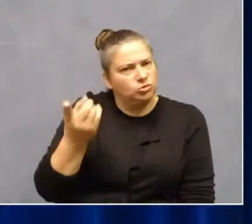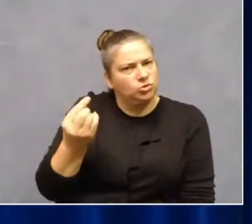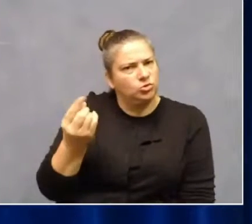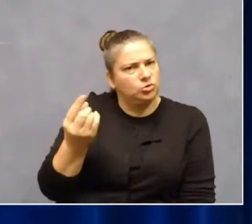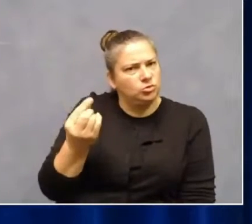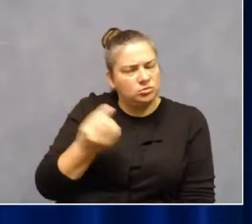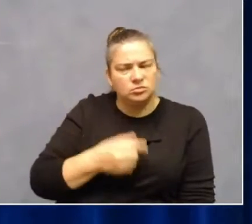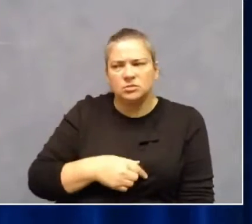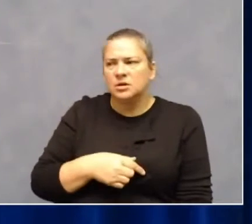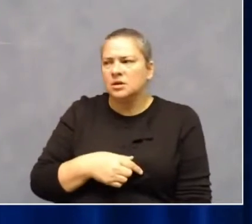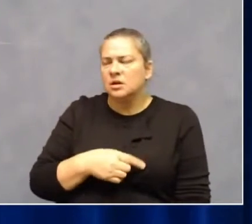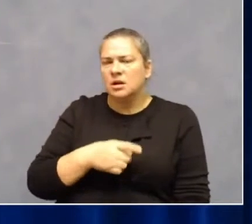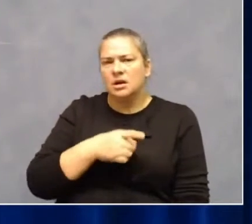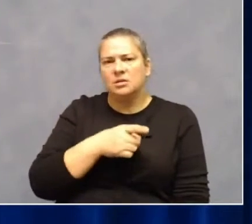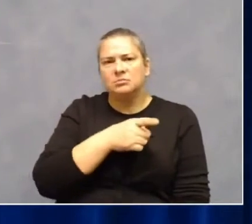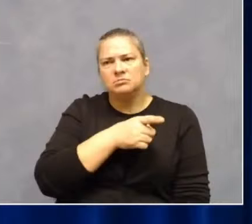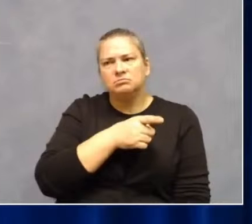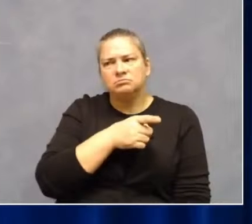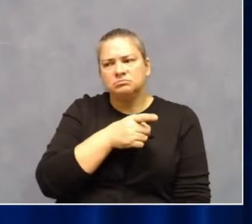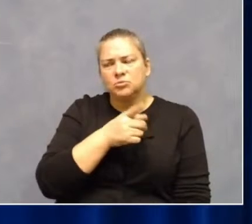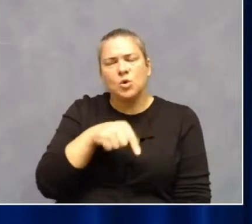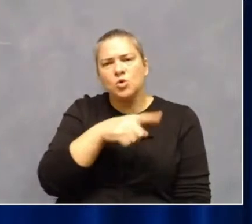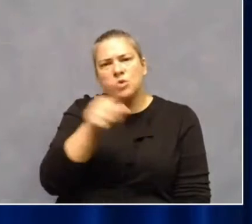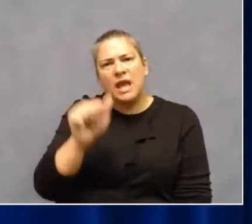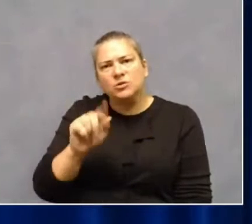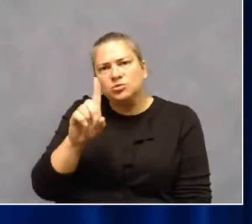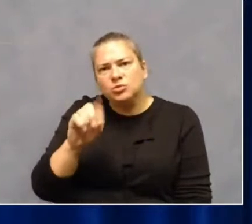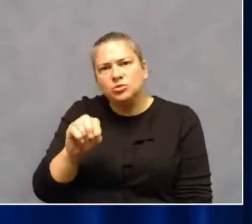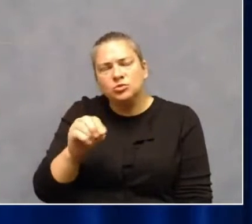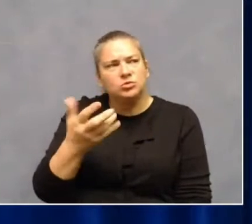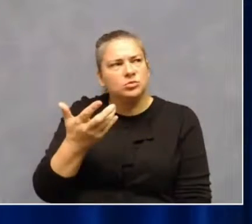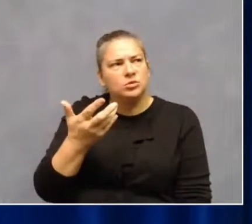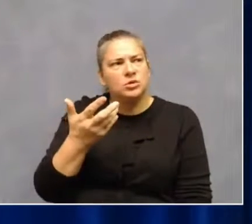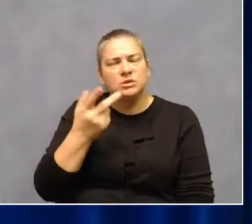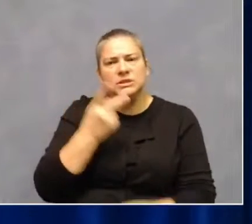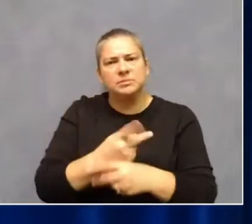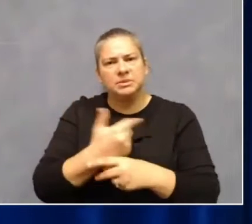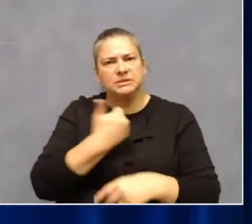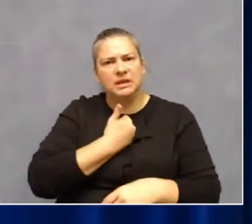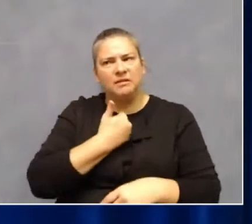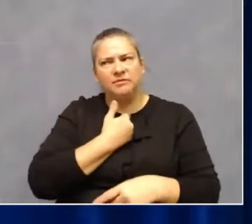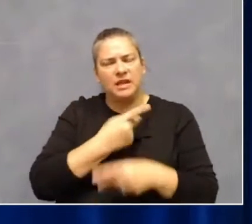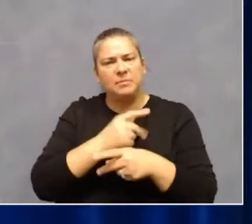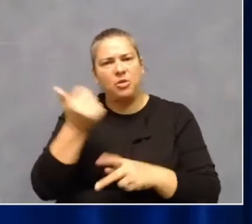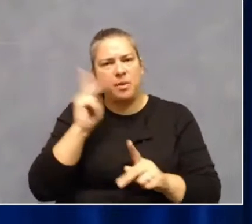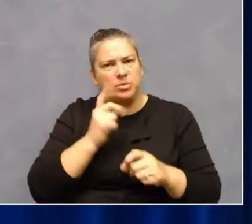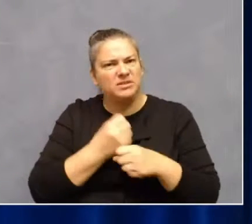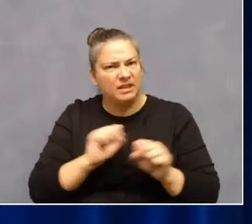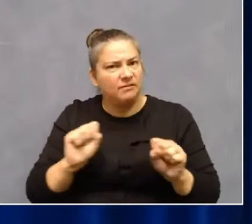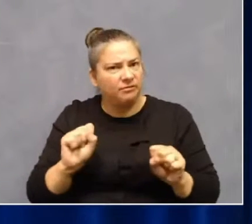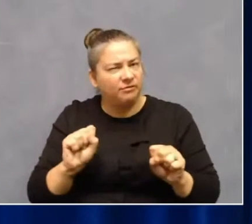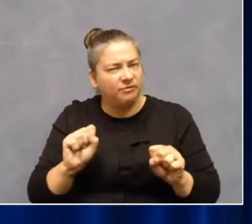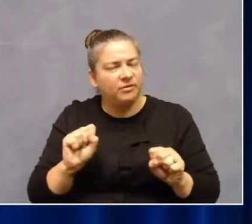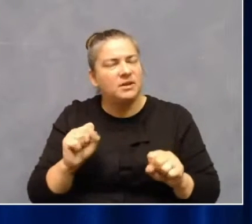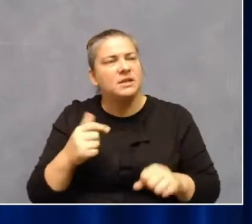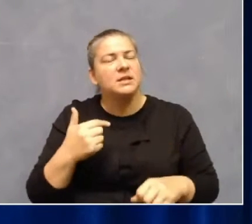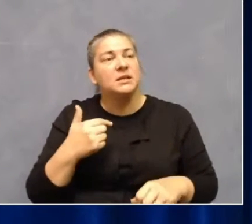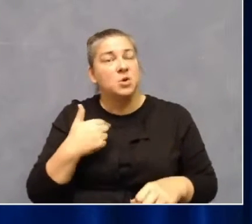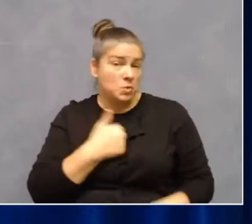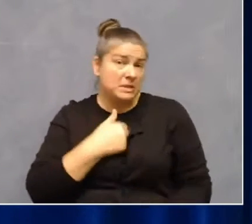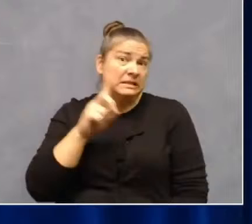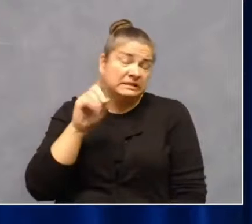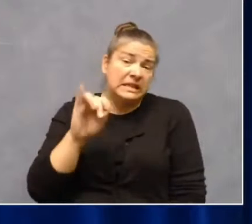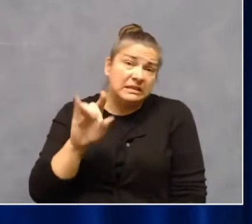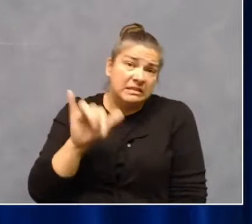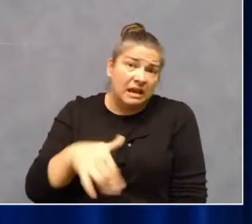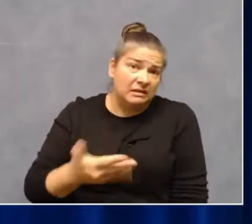have actions you can take to try to keep yourself and others safe. I think we've really done that. I think we've really tried